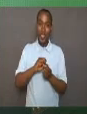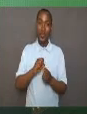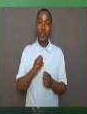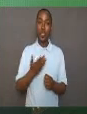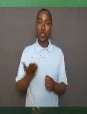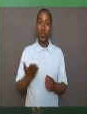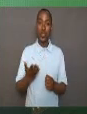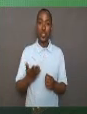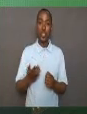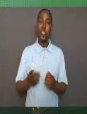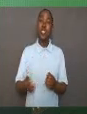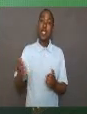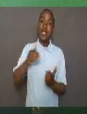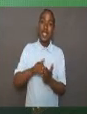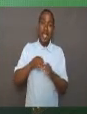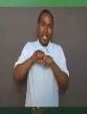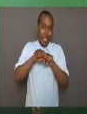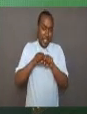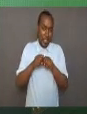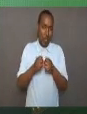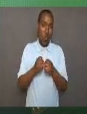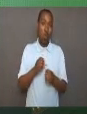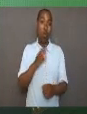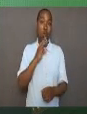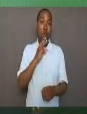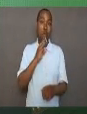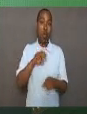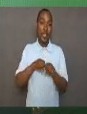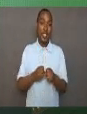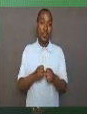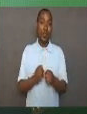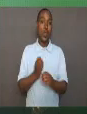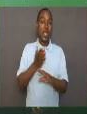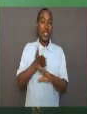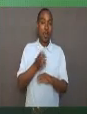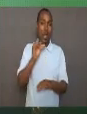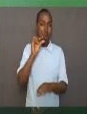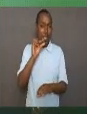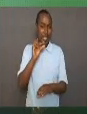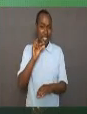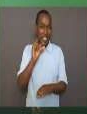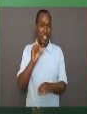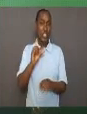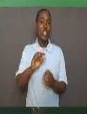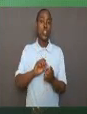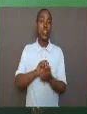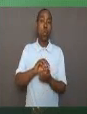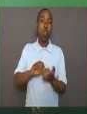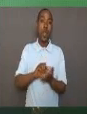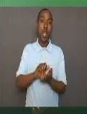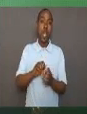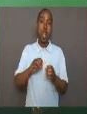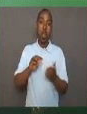broken down by a hydrolysis reaction into small, soluble